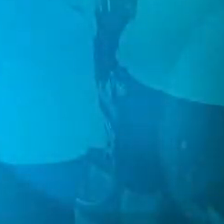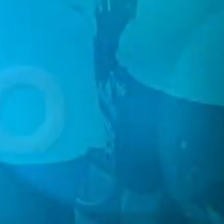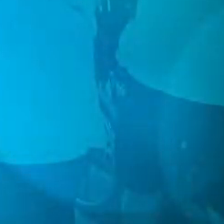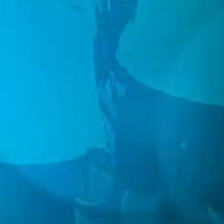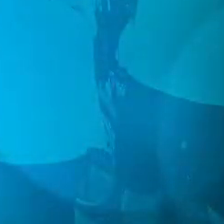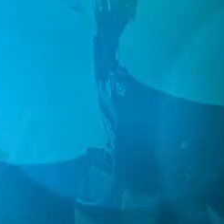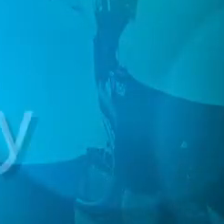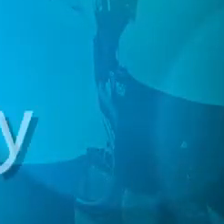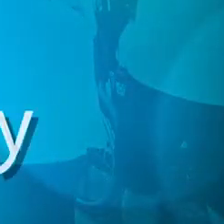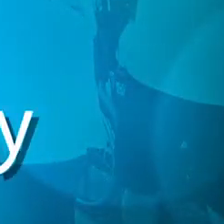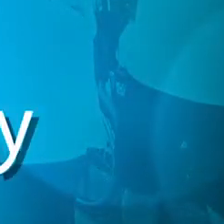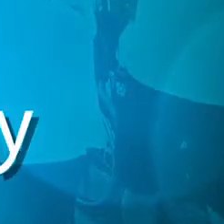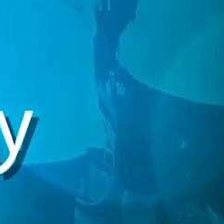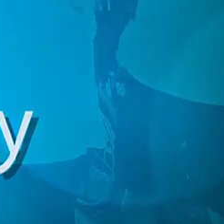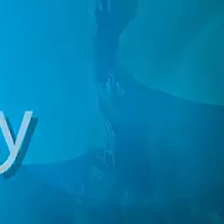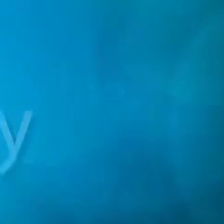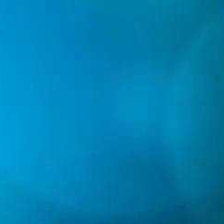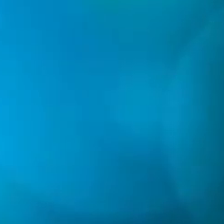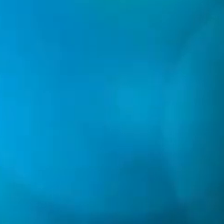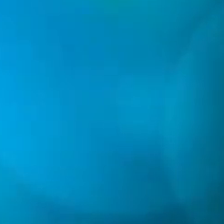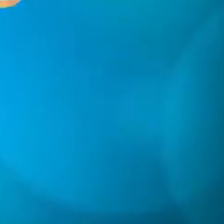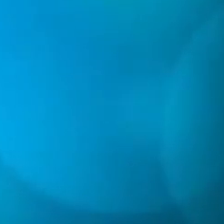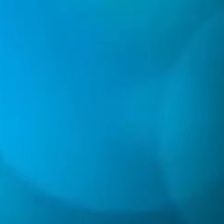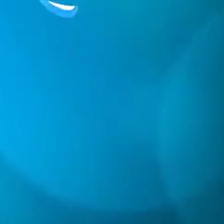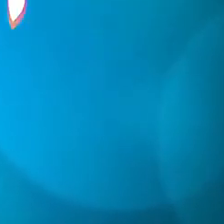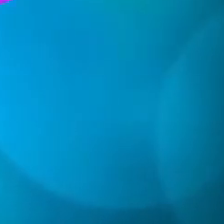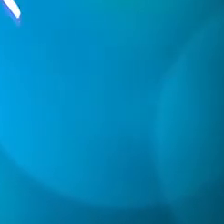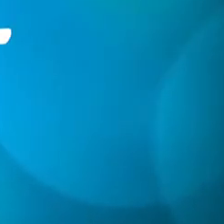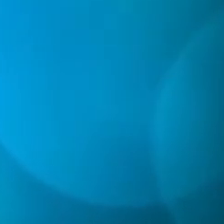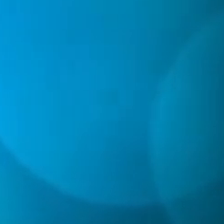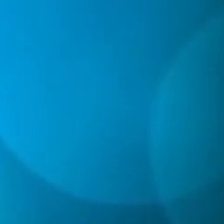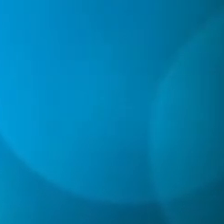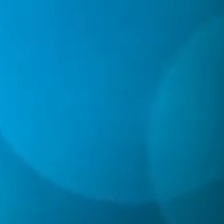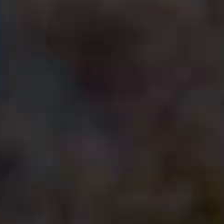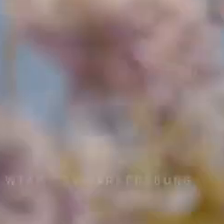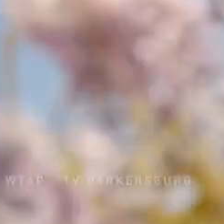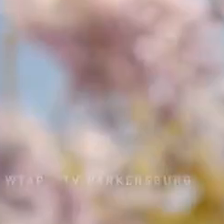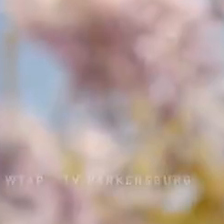County Society make Camp Echo possible. Rise up today for impact